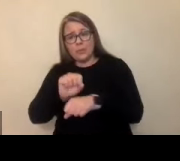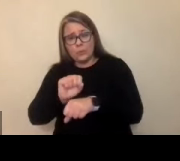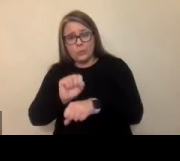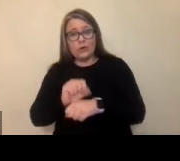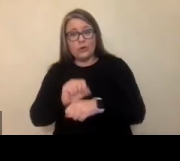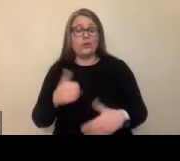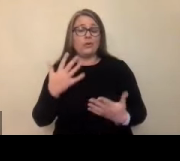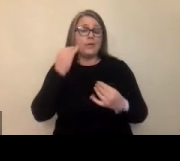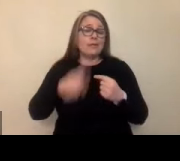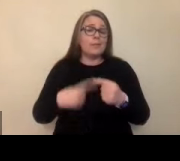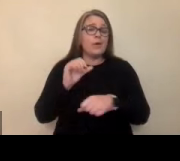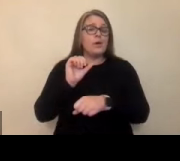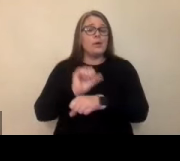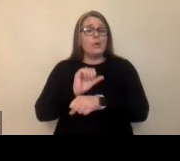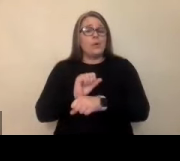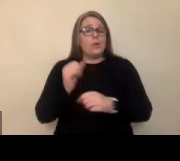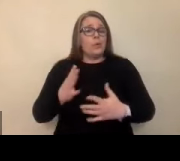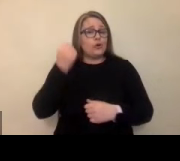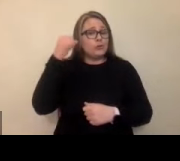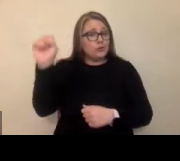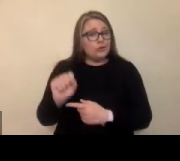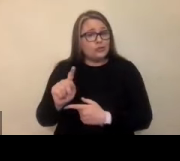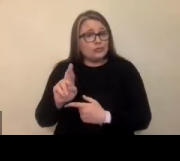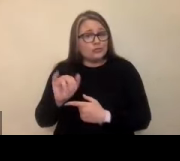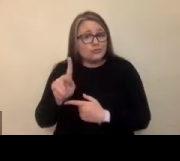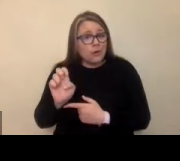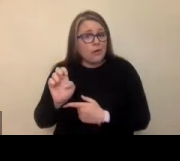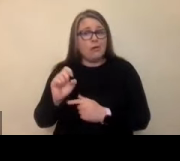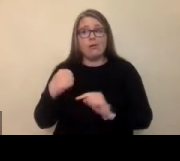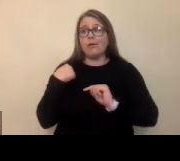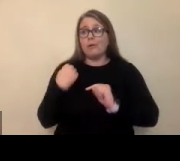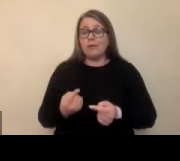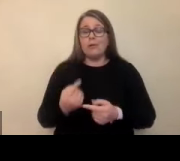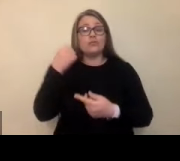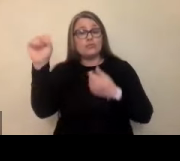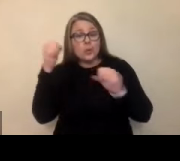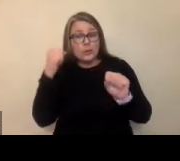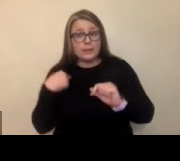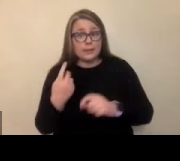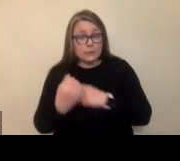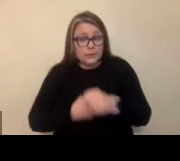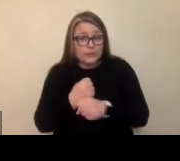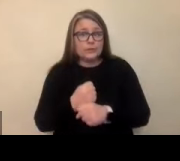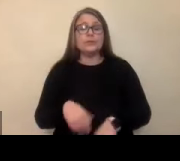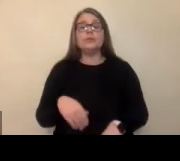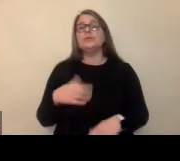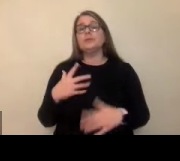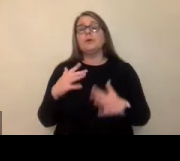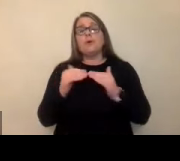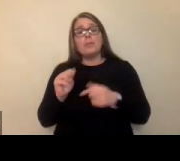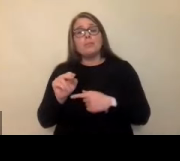the country or the protests of the last several years or the mutual aid projects that we've been talking about. And I think those